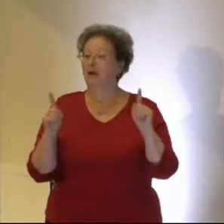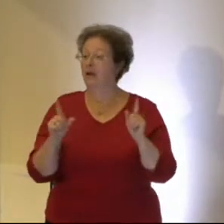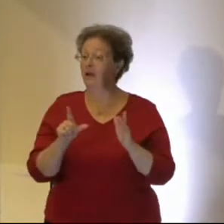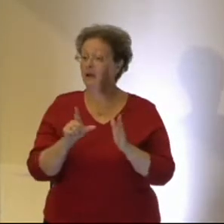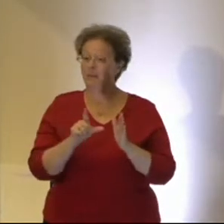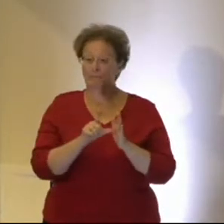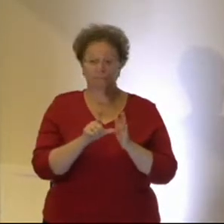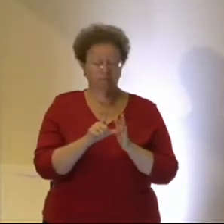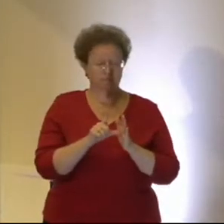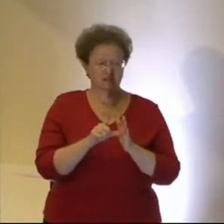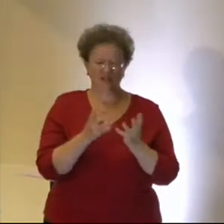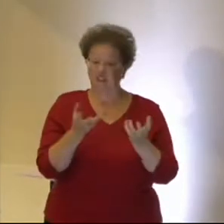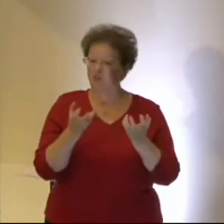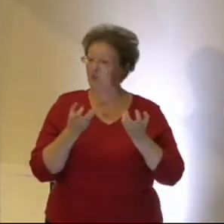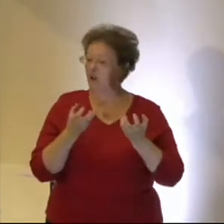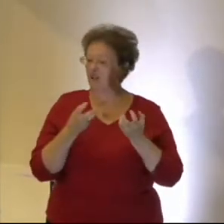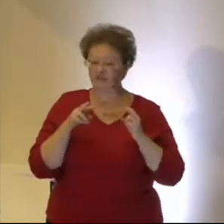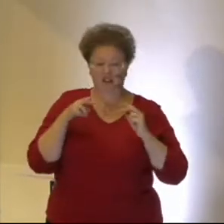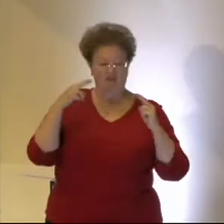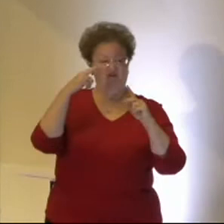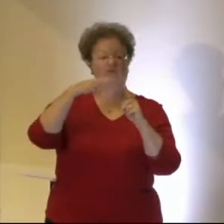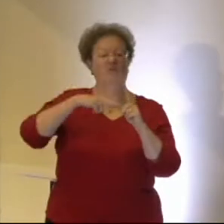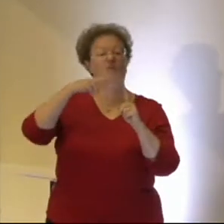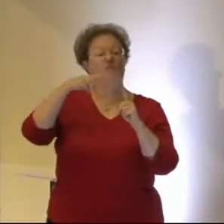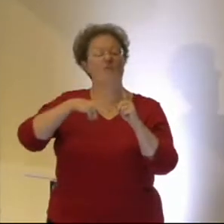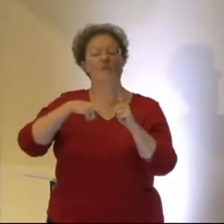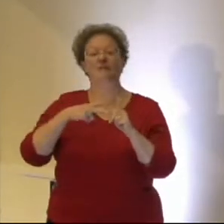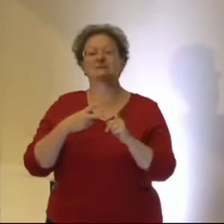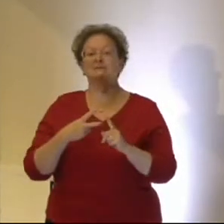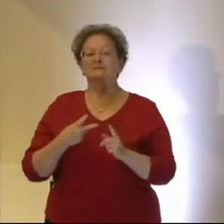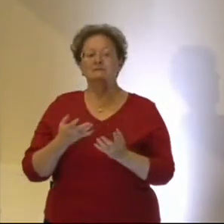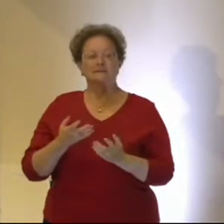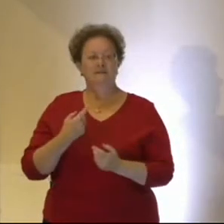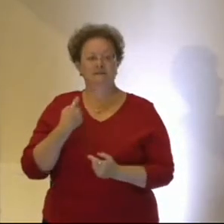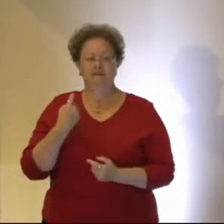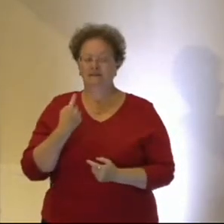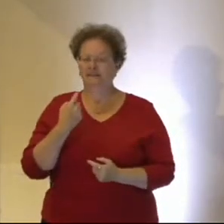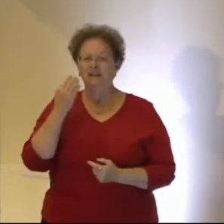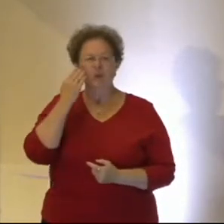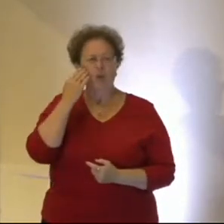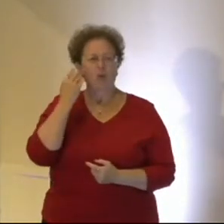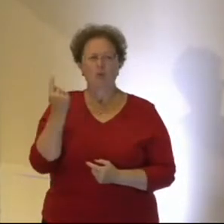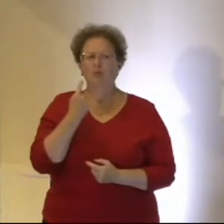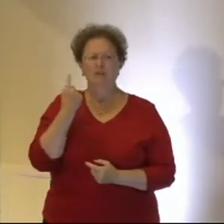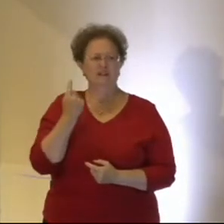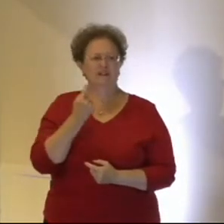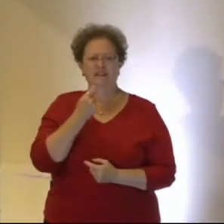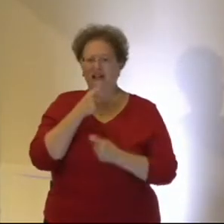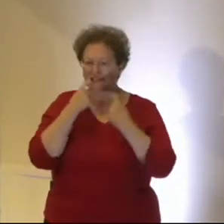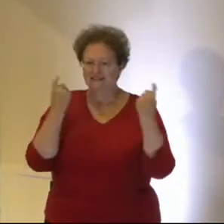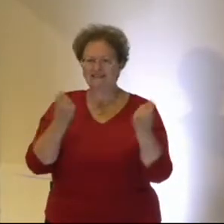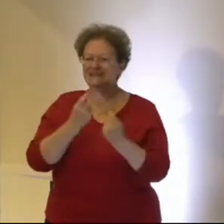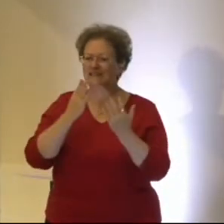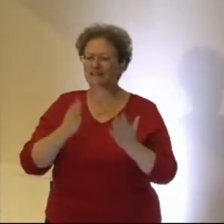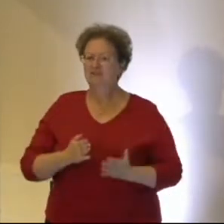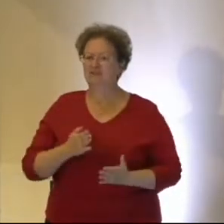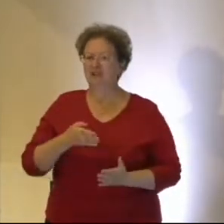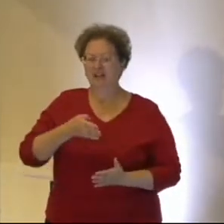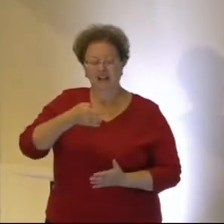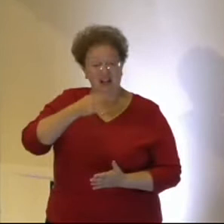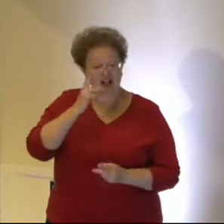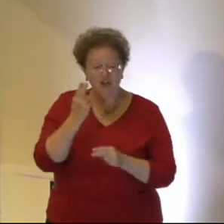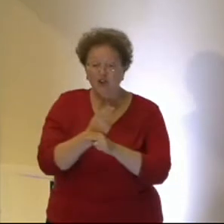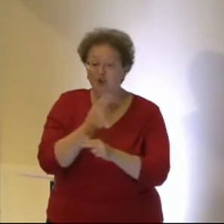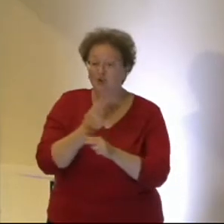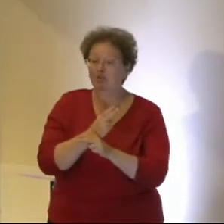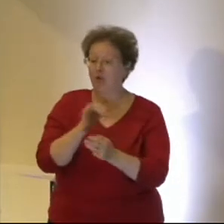on himself. Luther wanted people to see he was simply a flawed human being that God happened to choose for